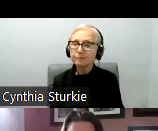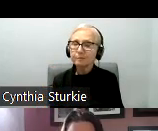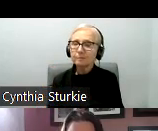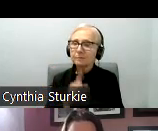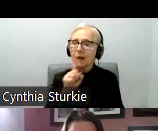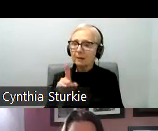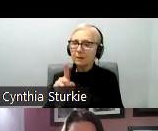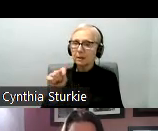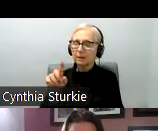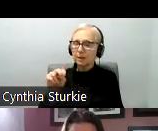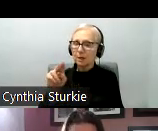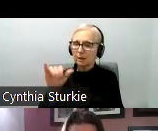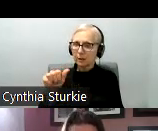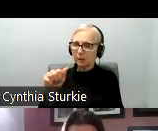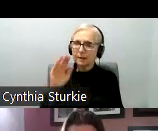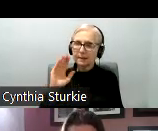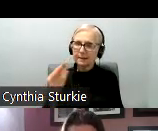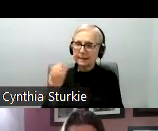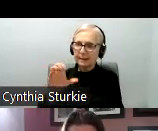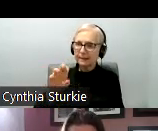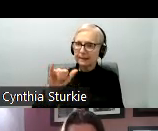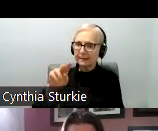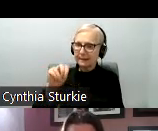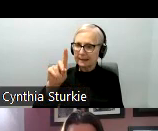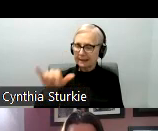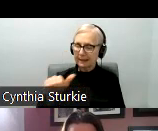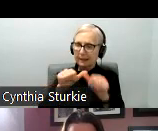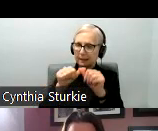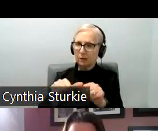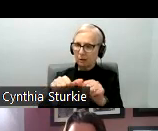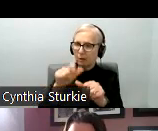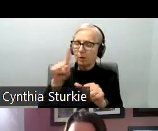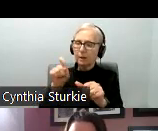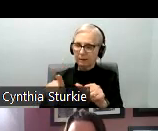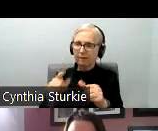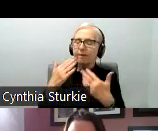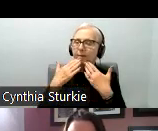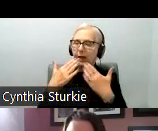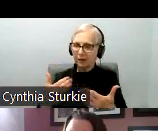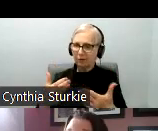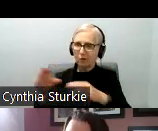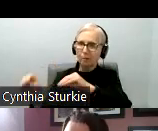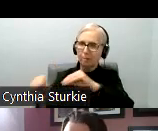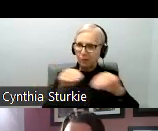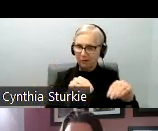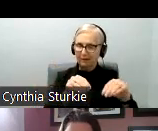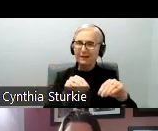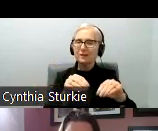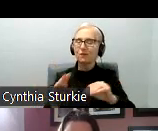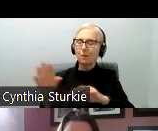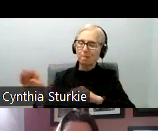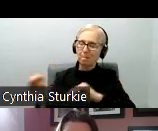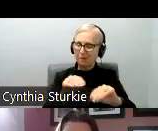Absolutely, Tanya. And then I see it looks like Cindy continuing down that path. Thank you for moving withdrawal management into the chapter. Thank you for the